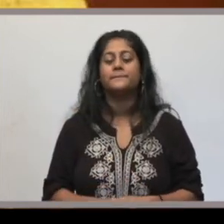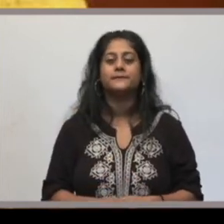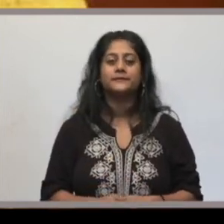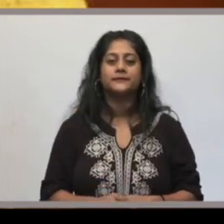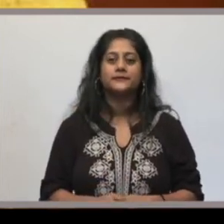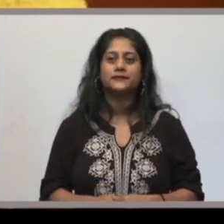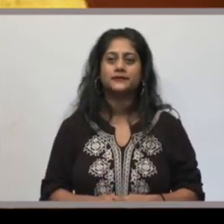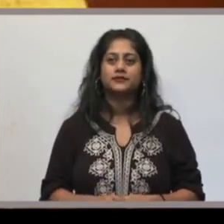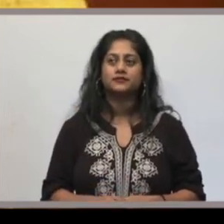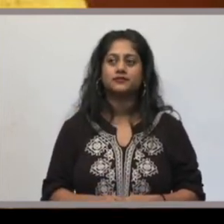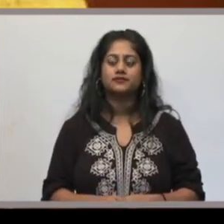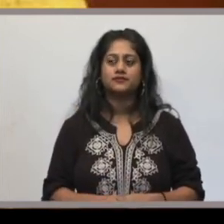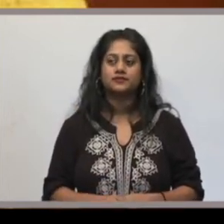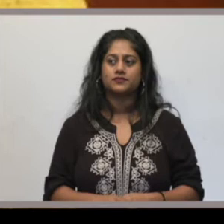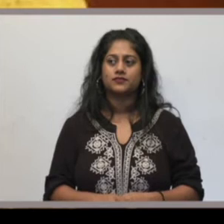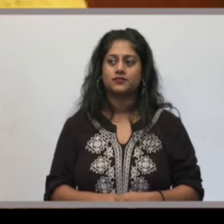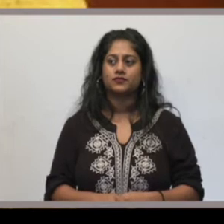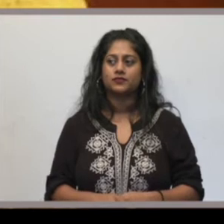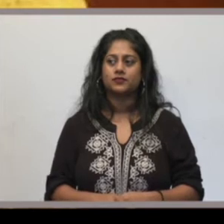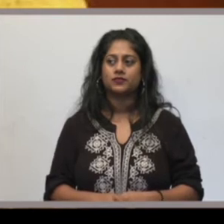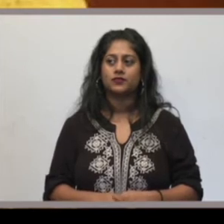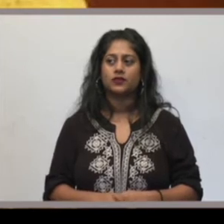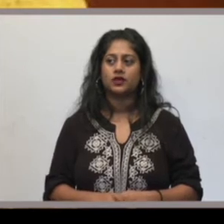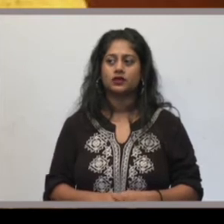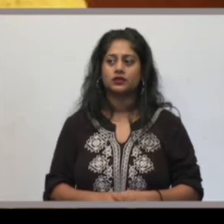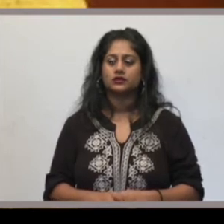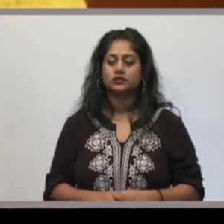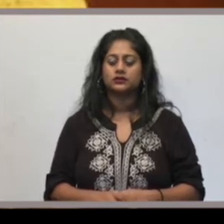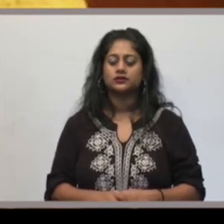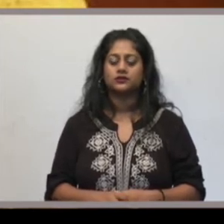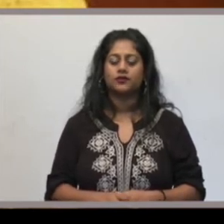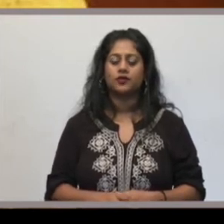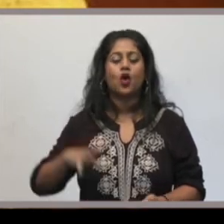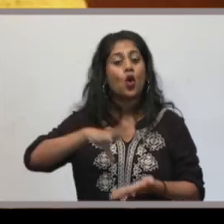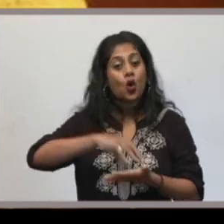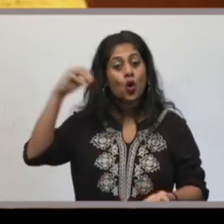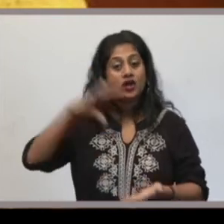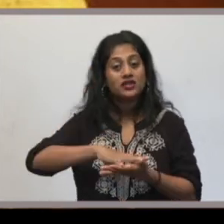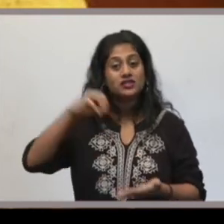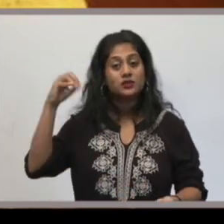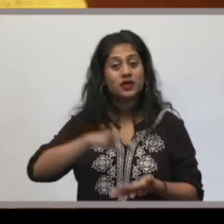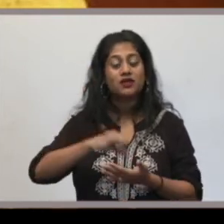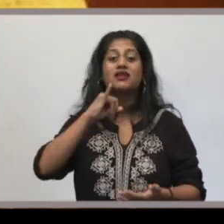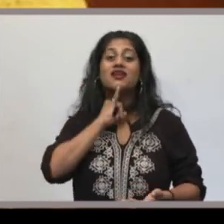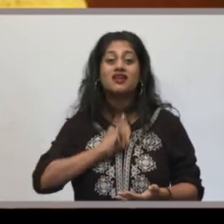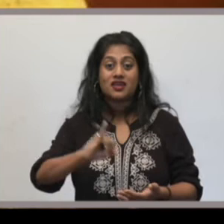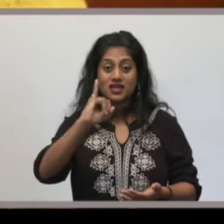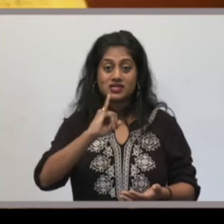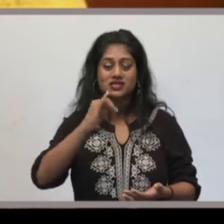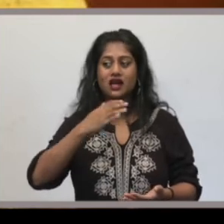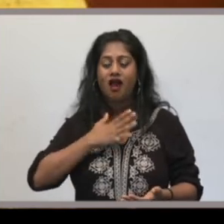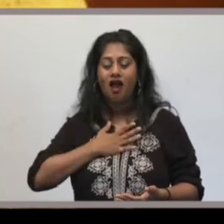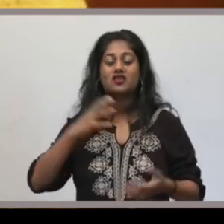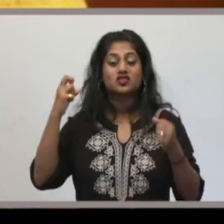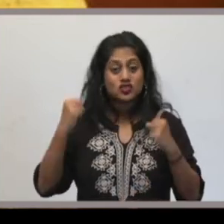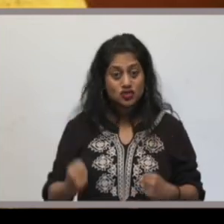is when you are at a funeral and you watch people trying to deal with their sorrow and pain. As to